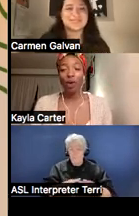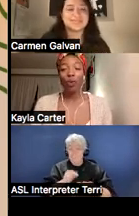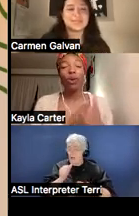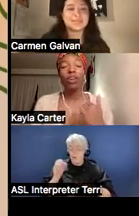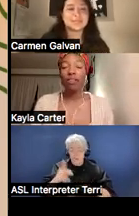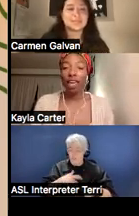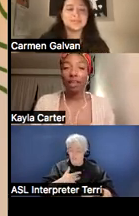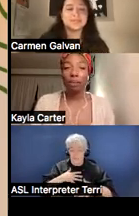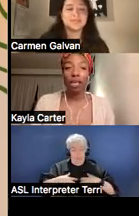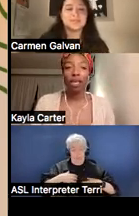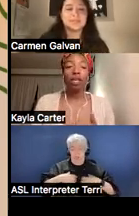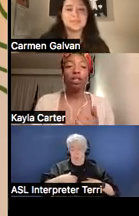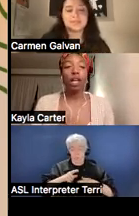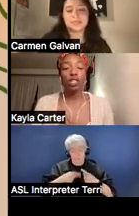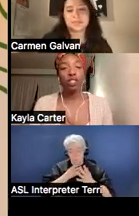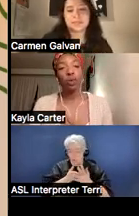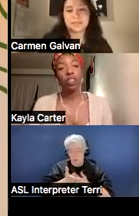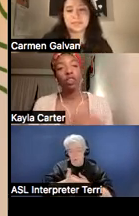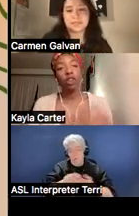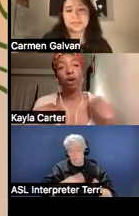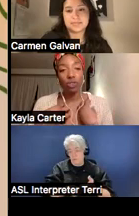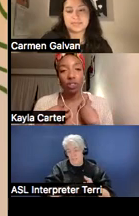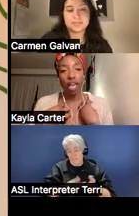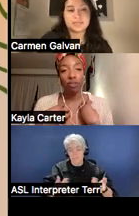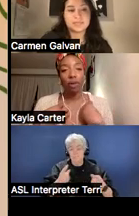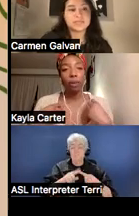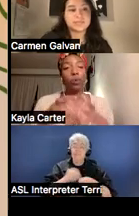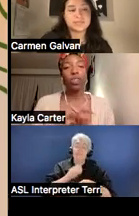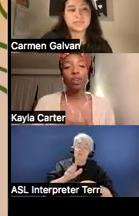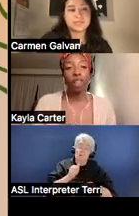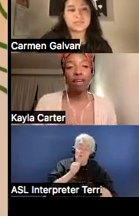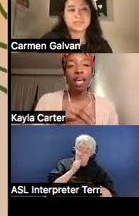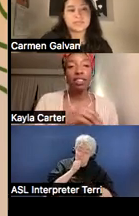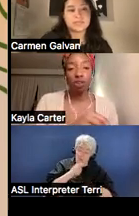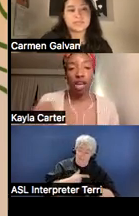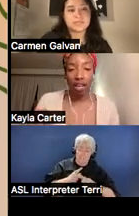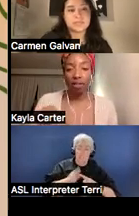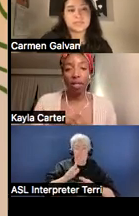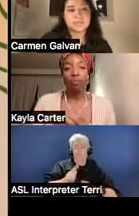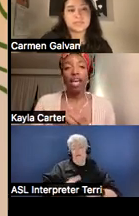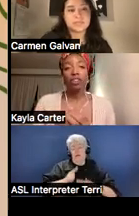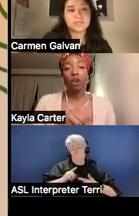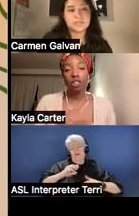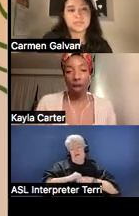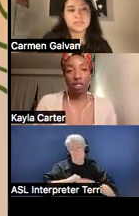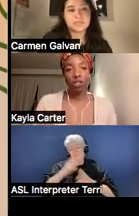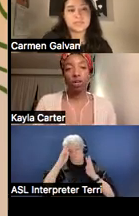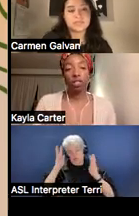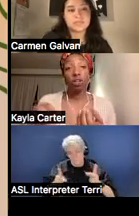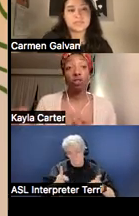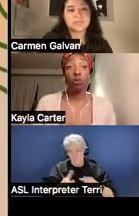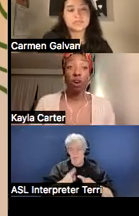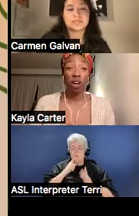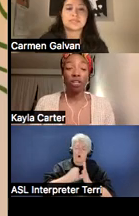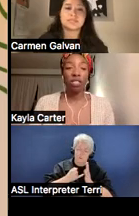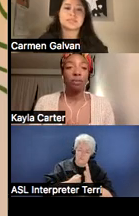way when you are navigating money, not just within your personal life, but within your lives as creatives, as arts practitioners,